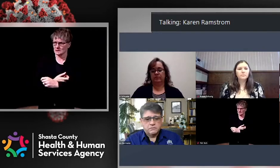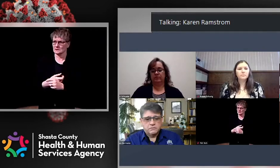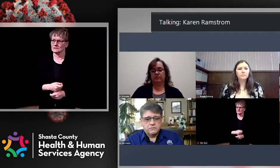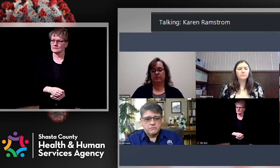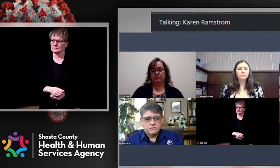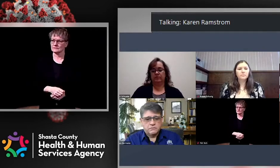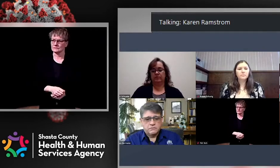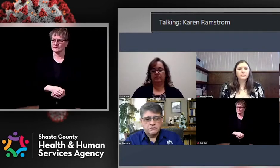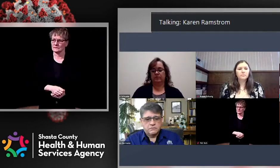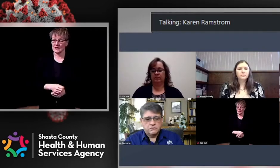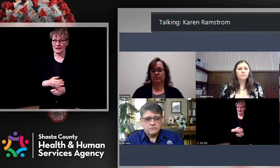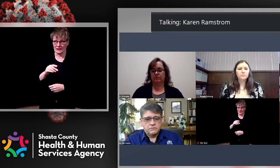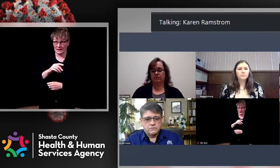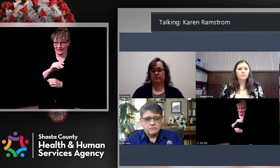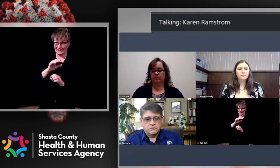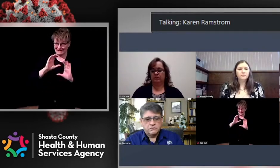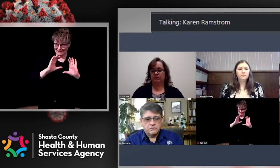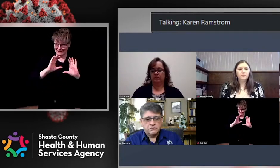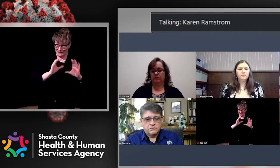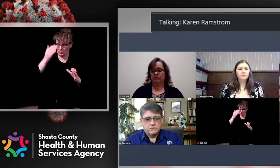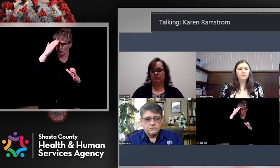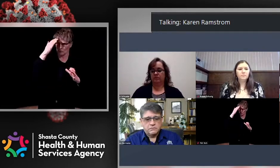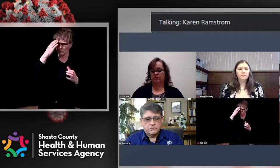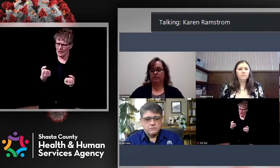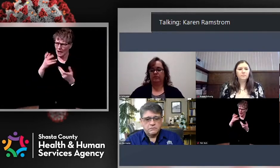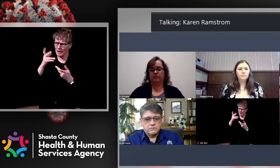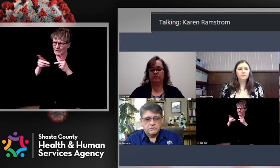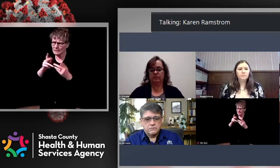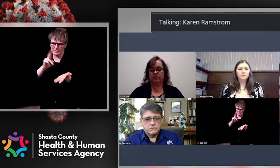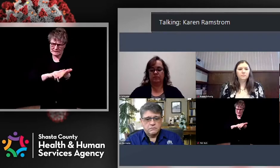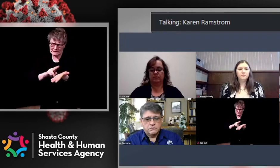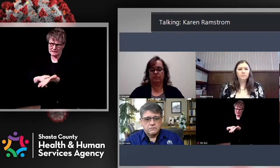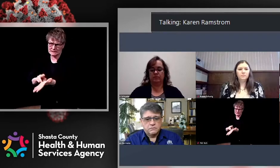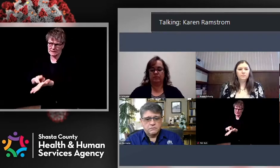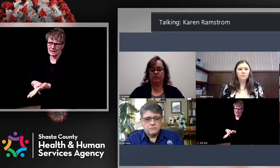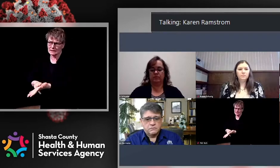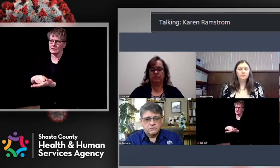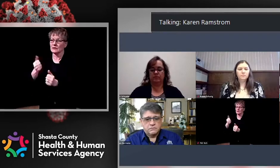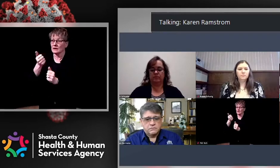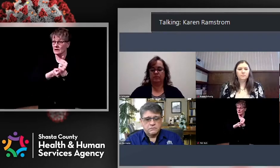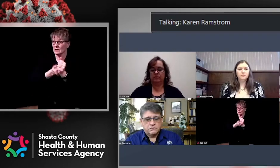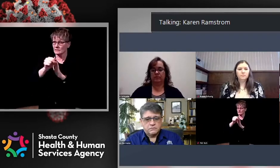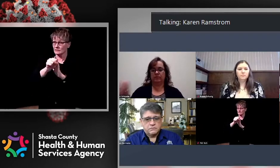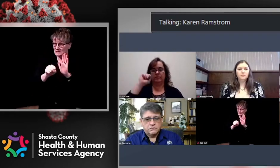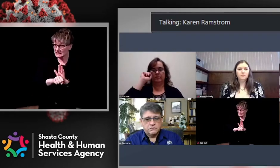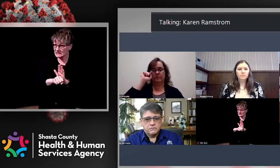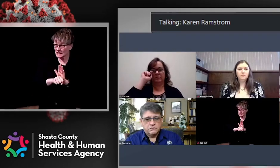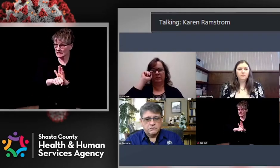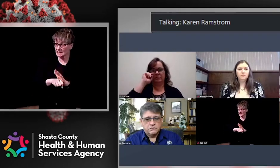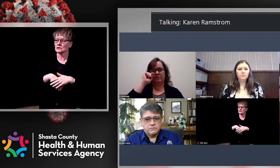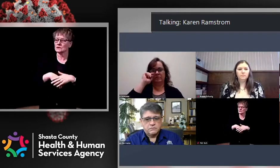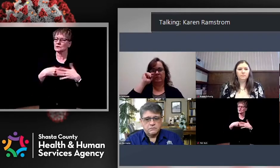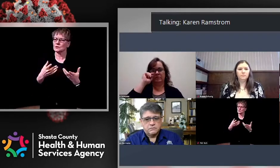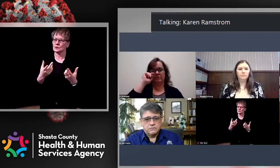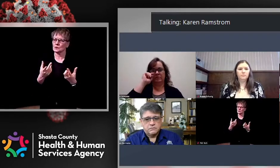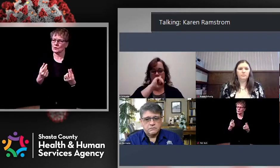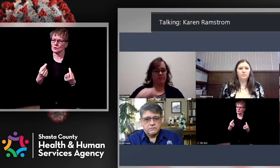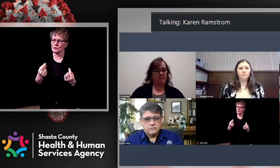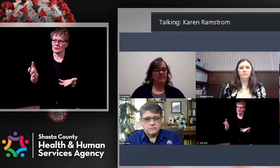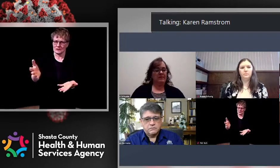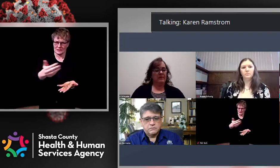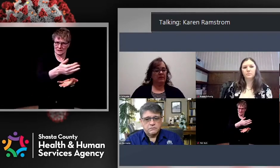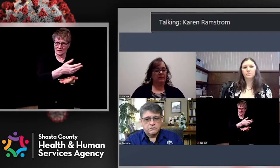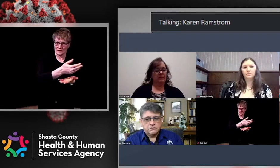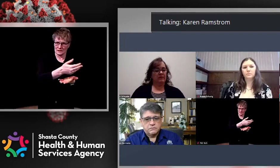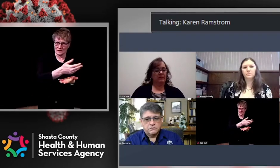in each state. And so they're sort of taking off the top of the state's allocation, the doses of those Pfizer